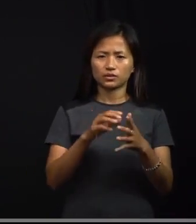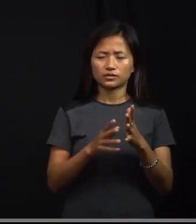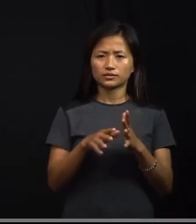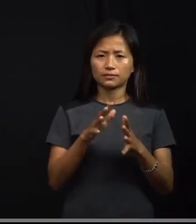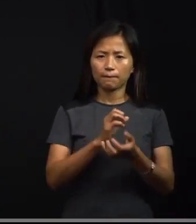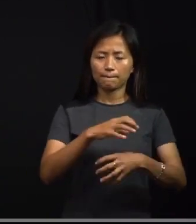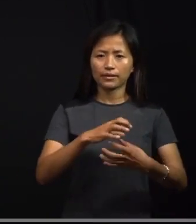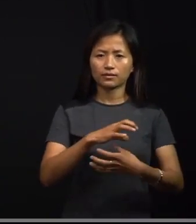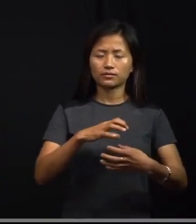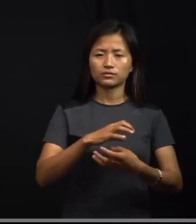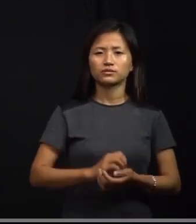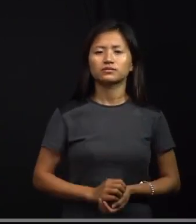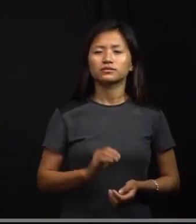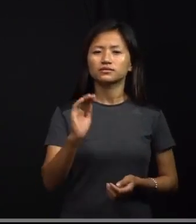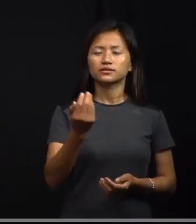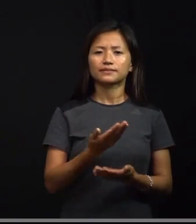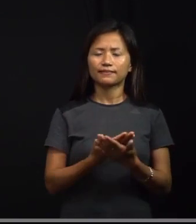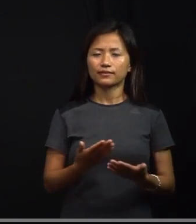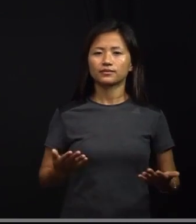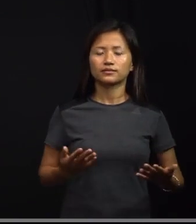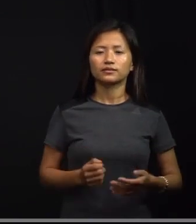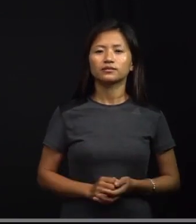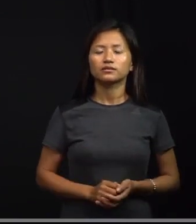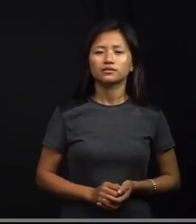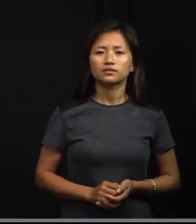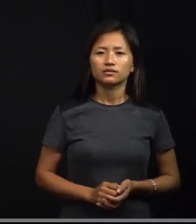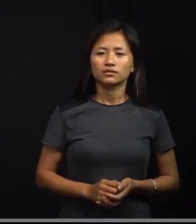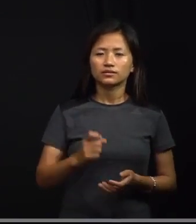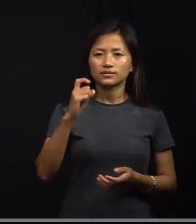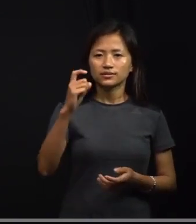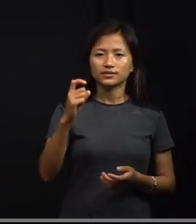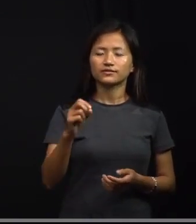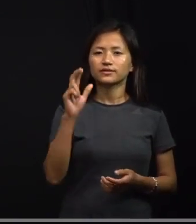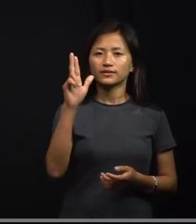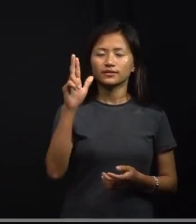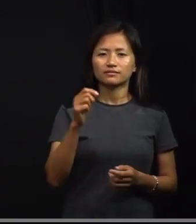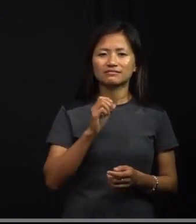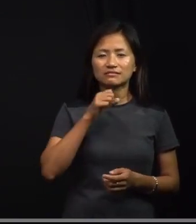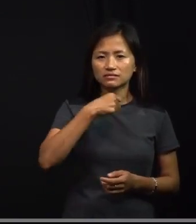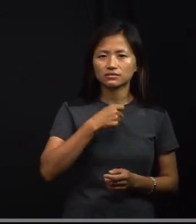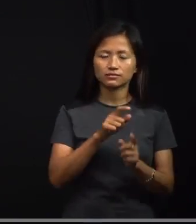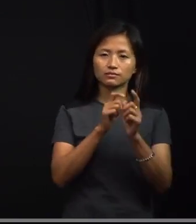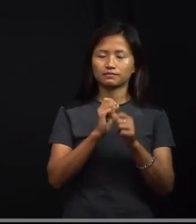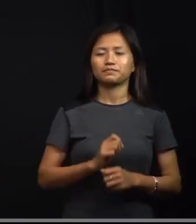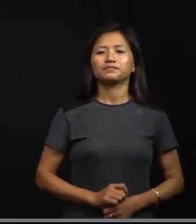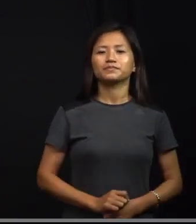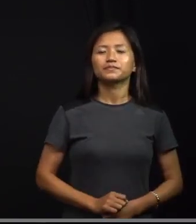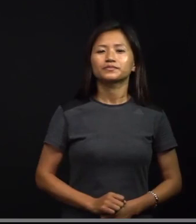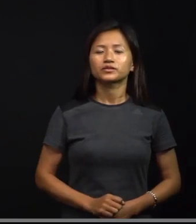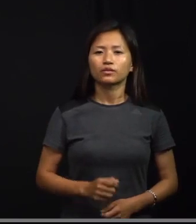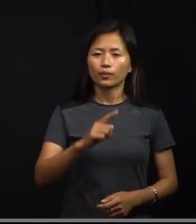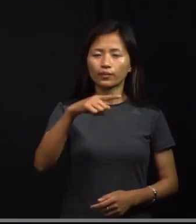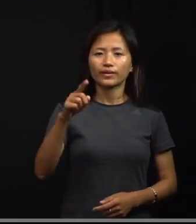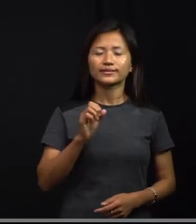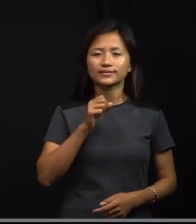makers will not give you something of a 7 or an 8-year-old, isn't it? According to the right